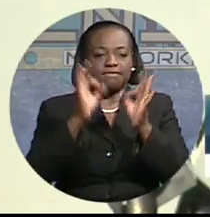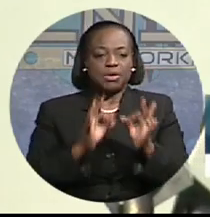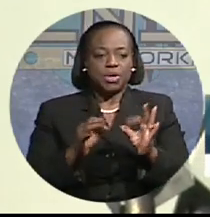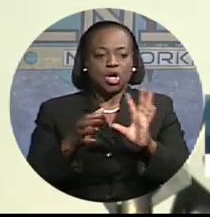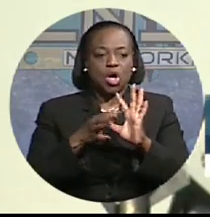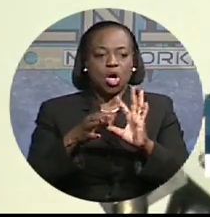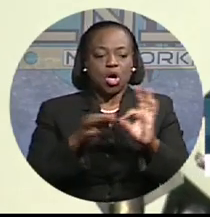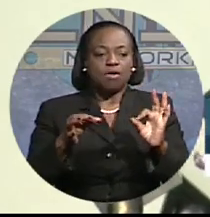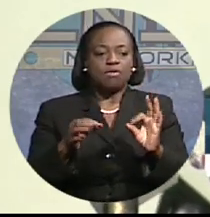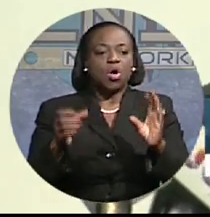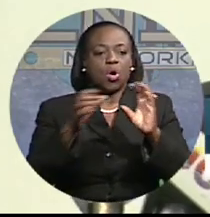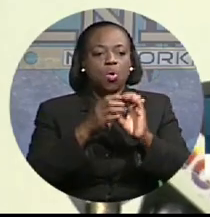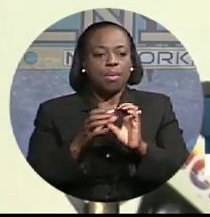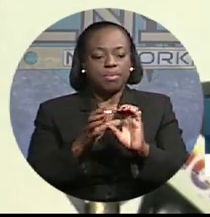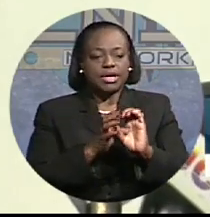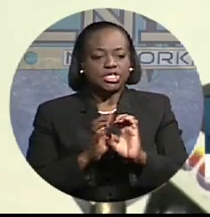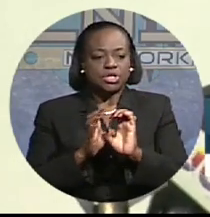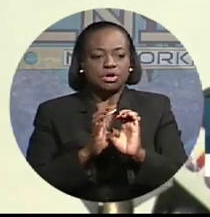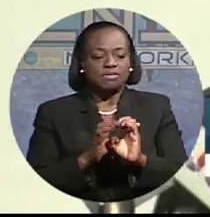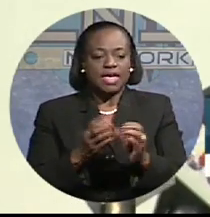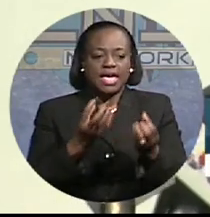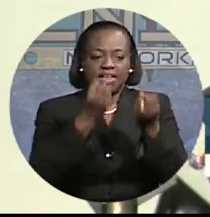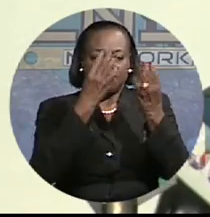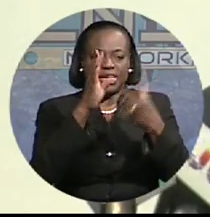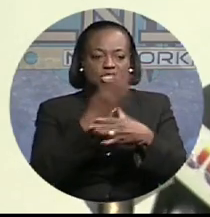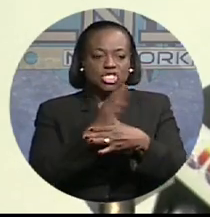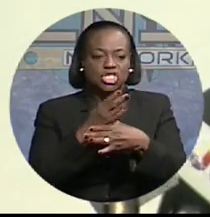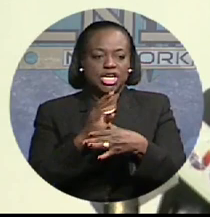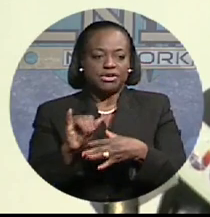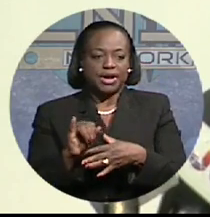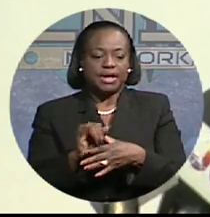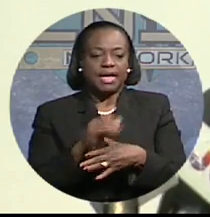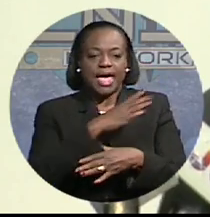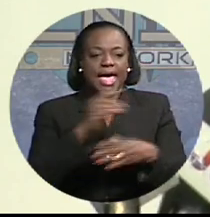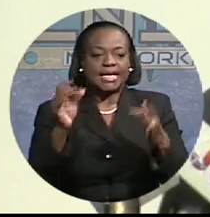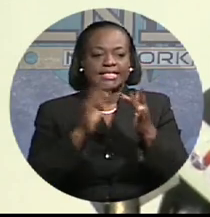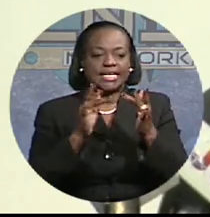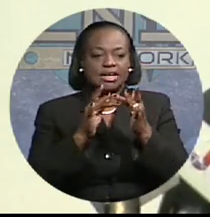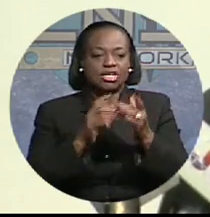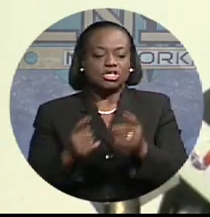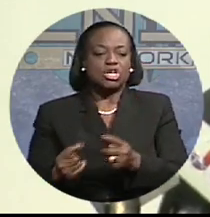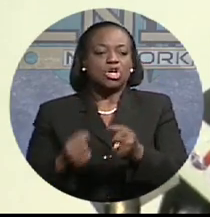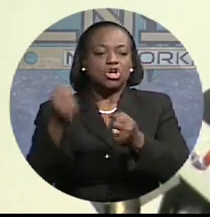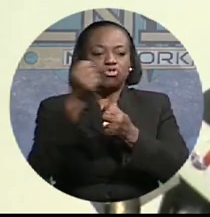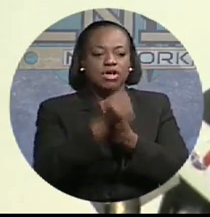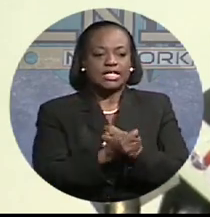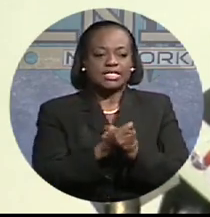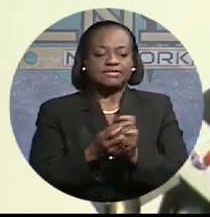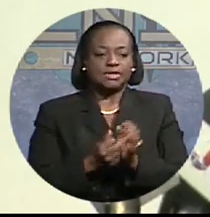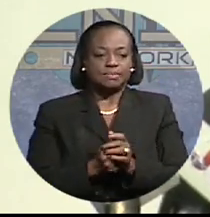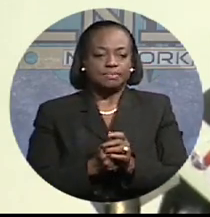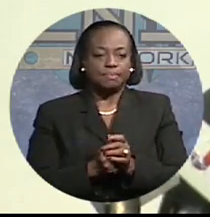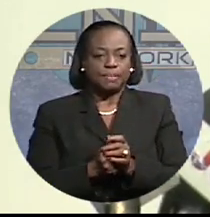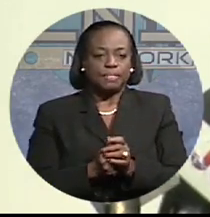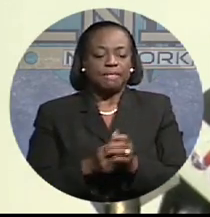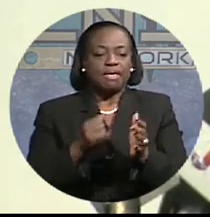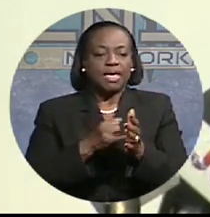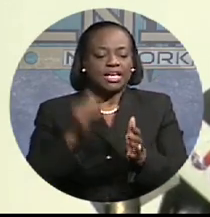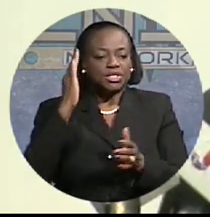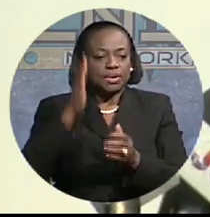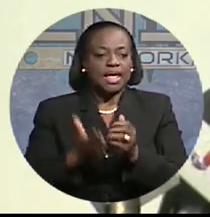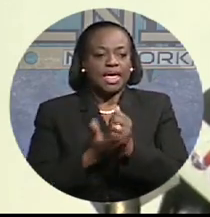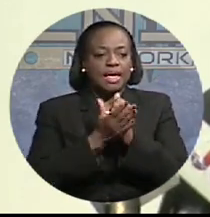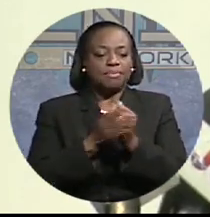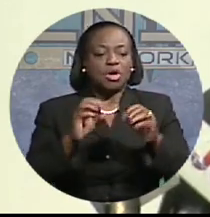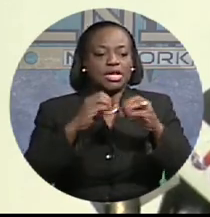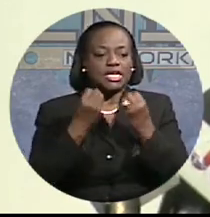cooperation, information sharing, and technology transfer. Its intent is to facilitate the modernization of our